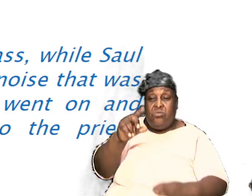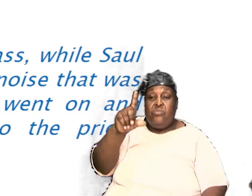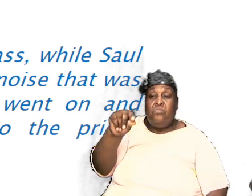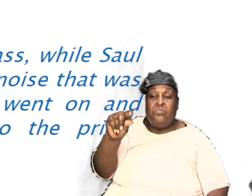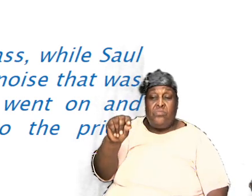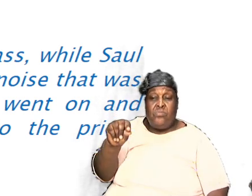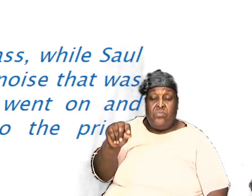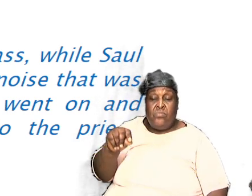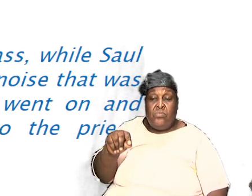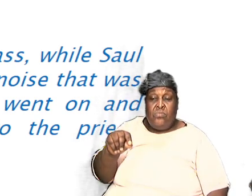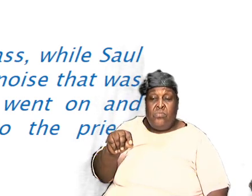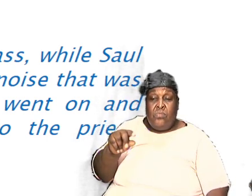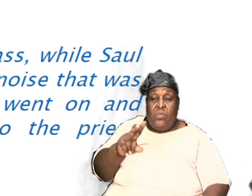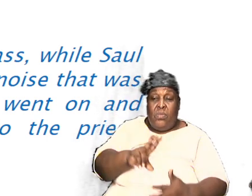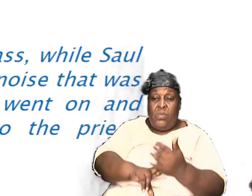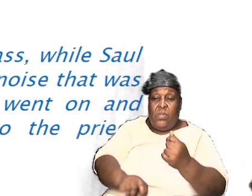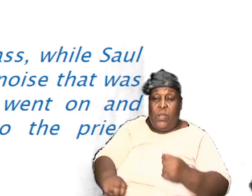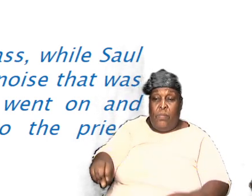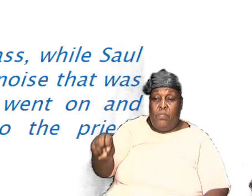and